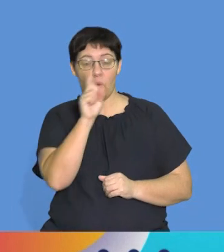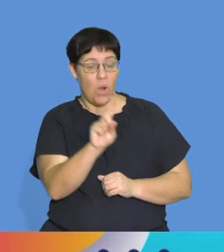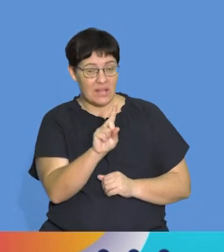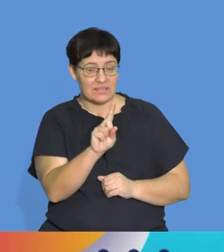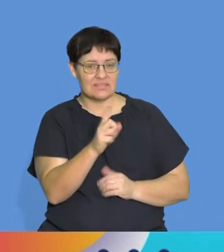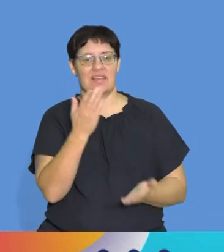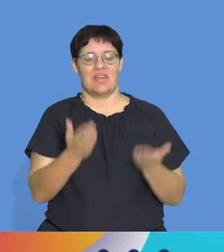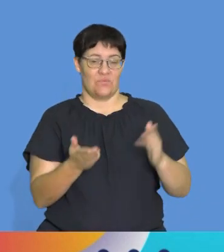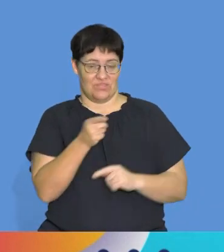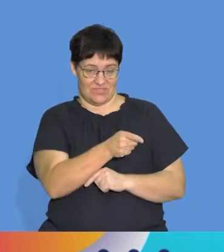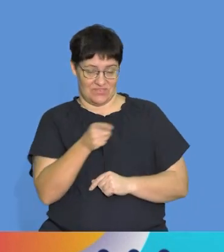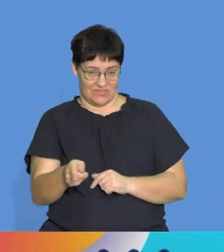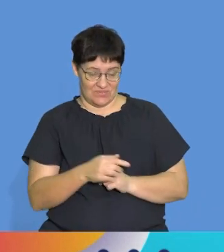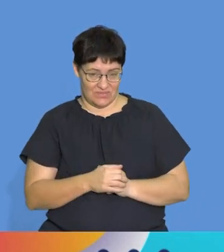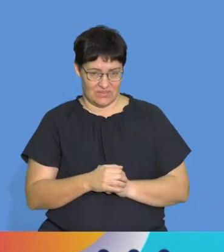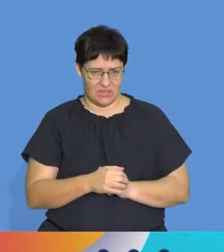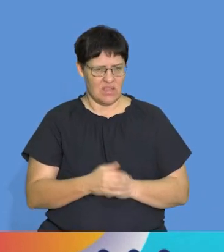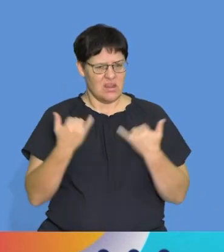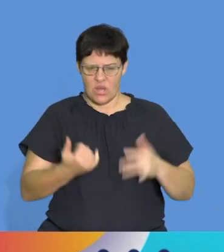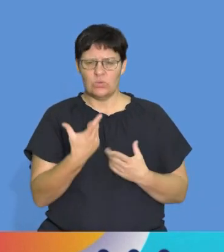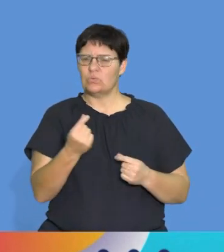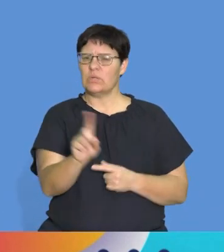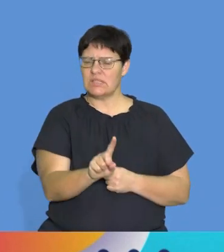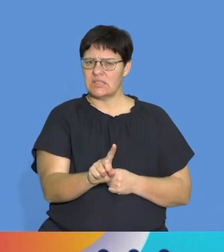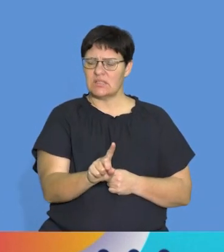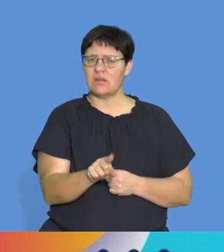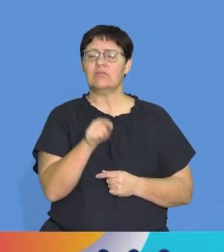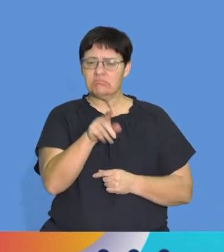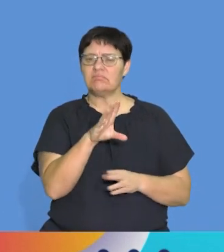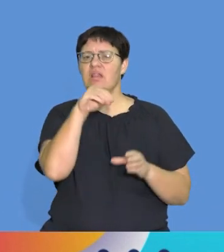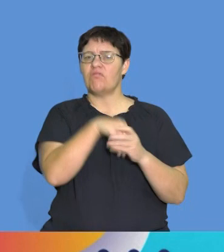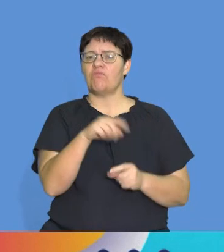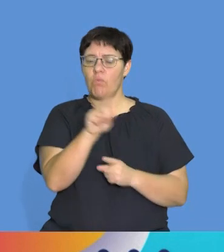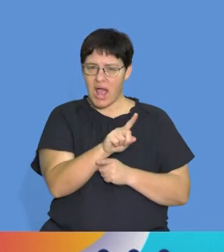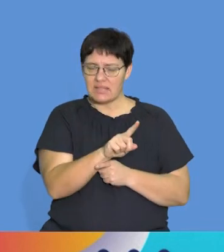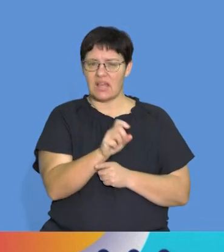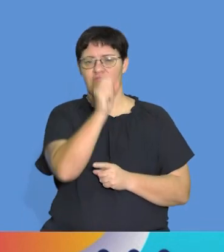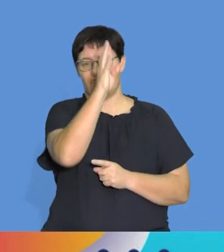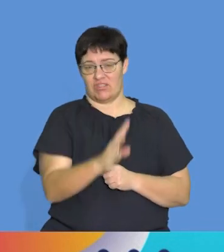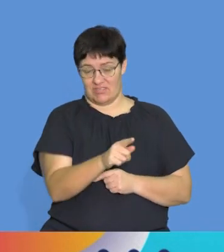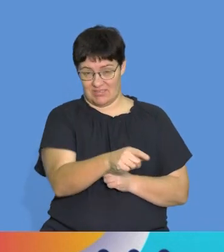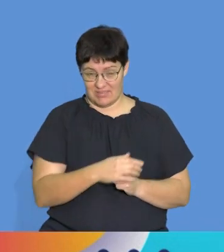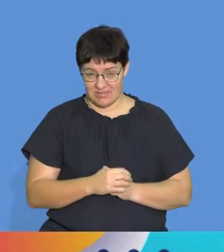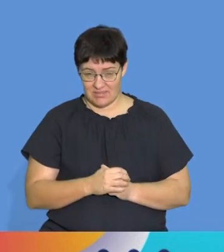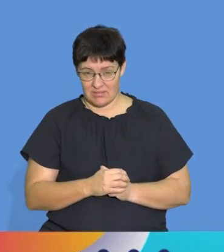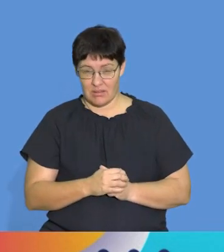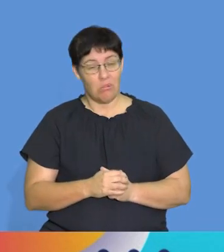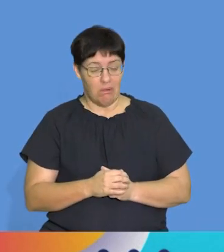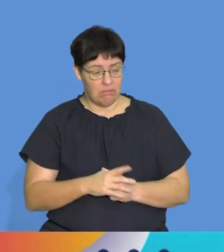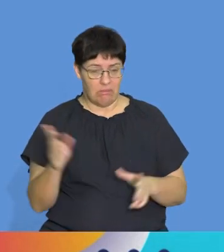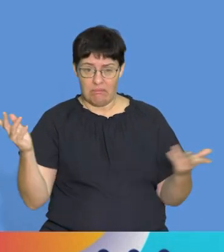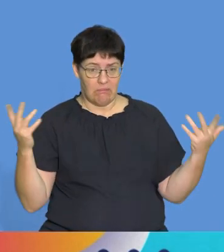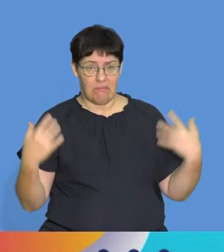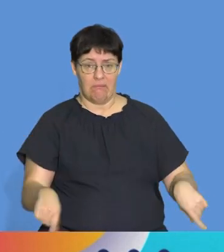equations. But now we're going to look at equations that involve fractions, right? As scary as it